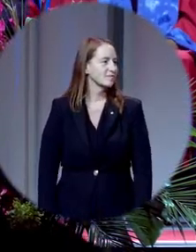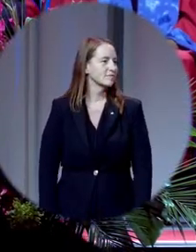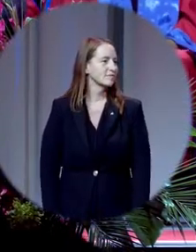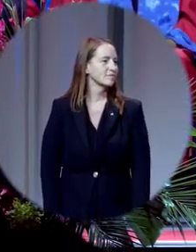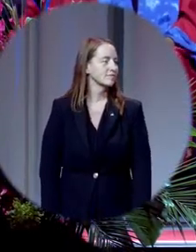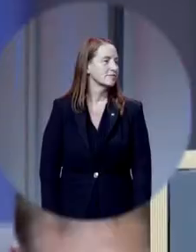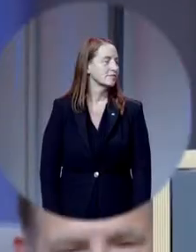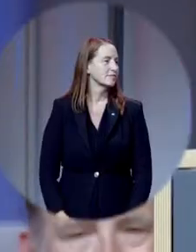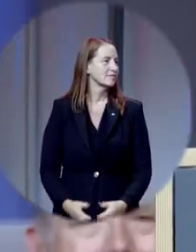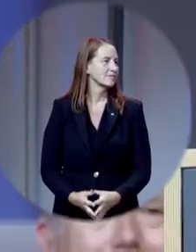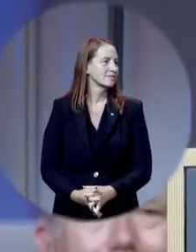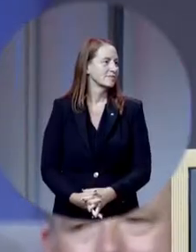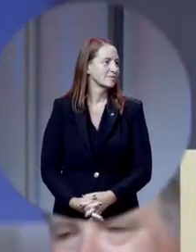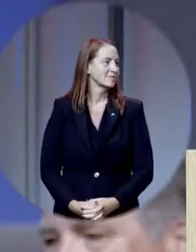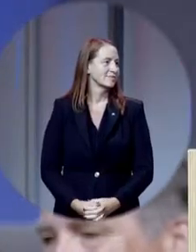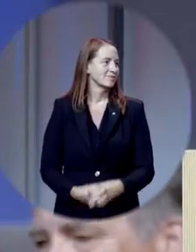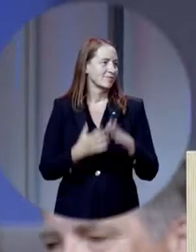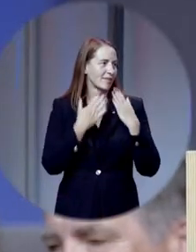Thank you.